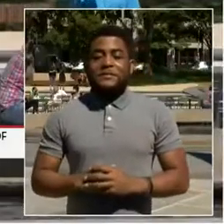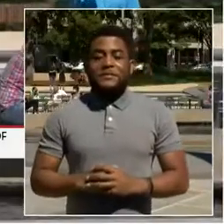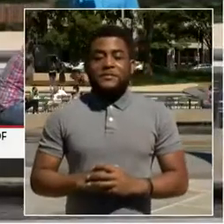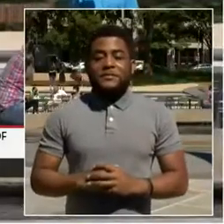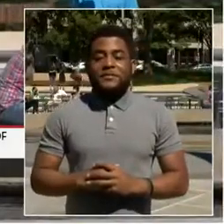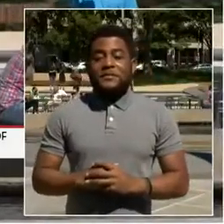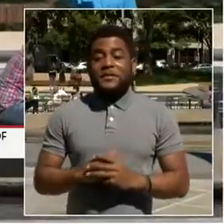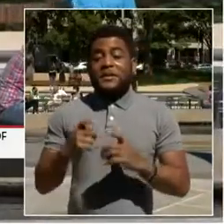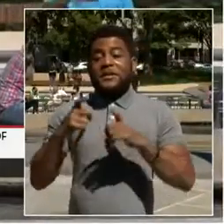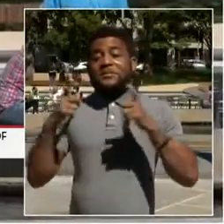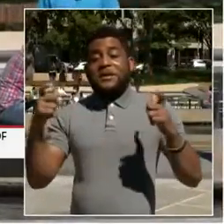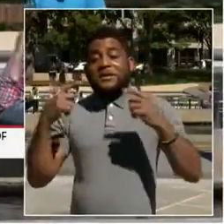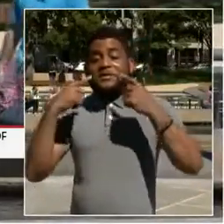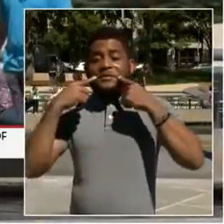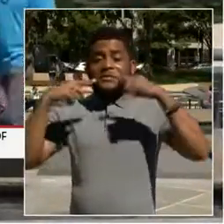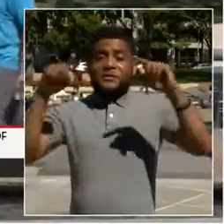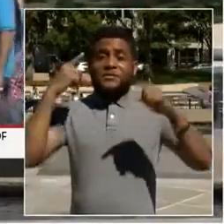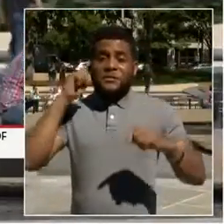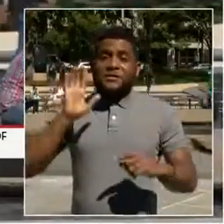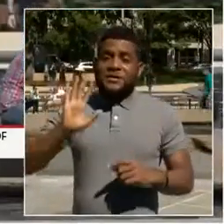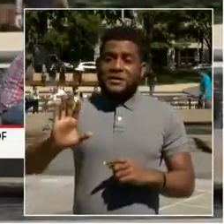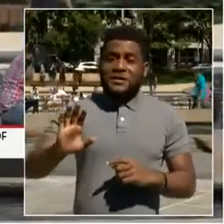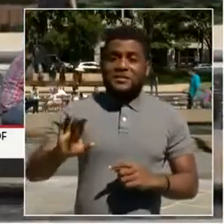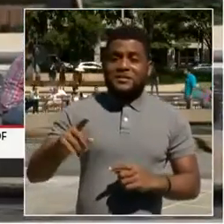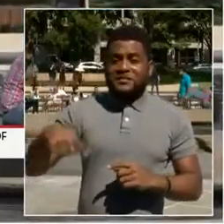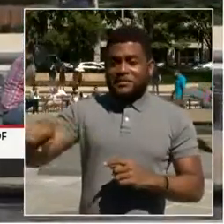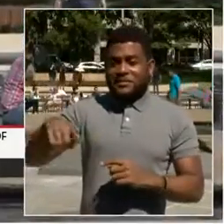big round to Neil Albert.